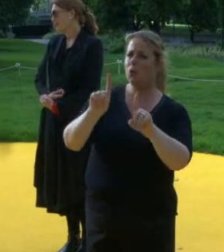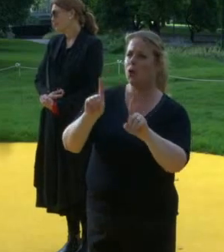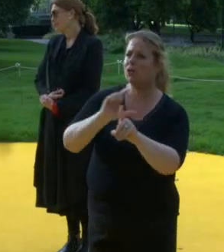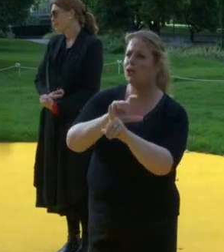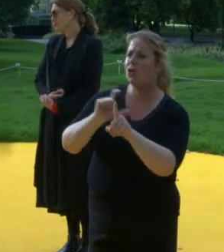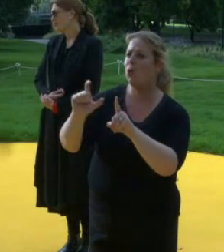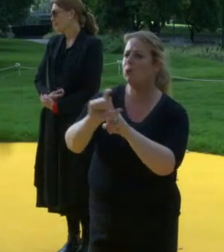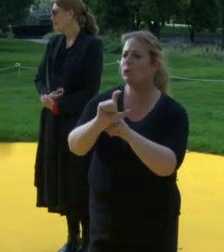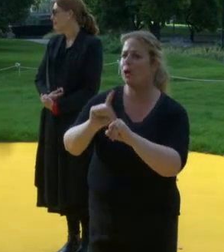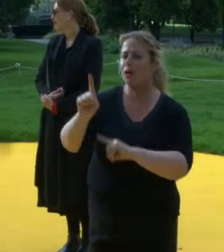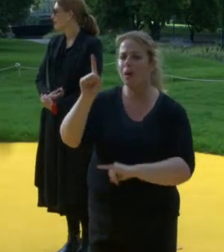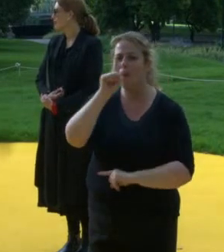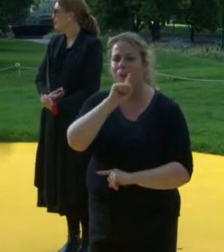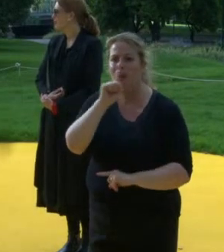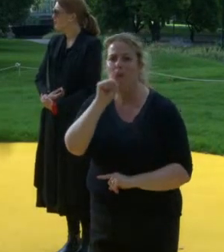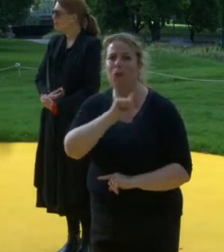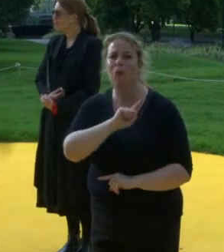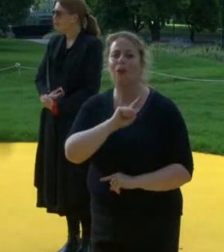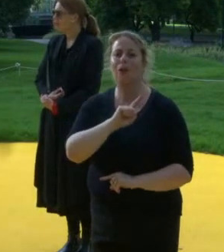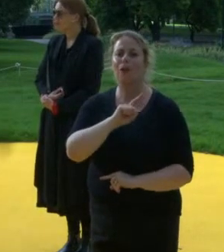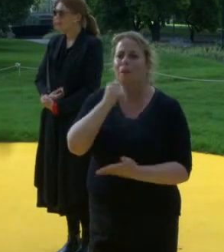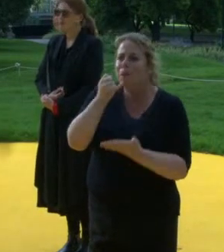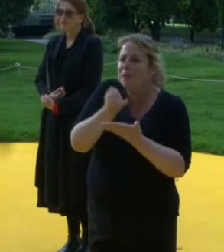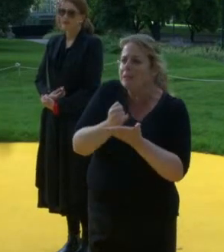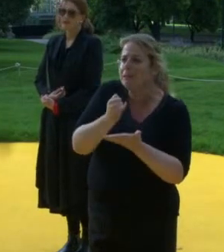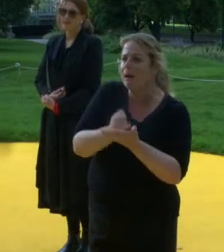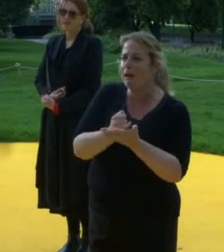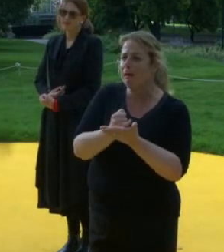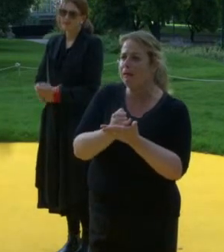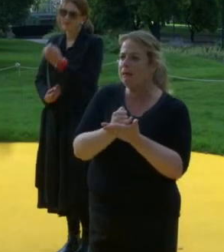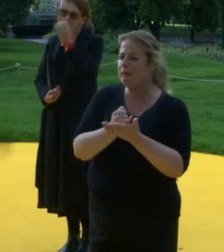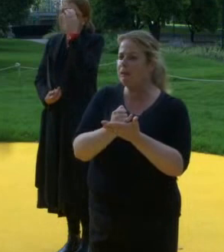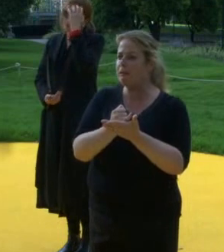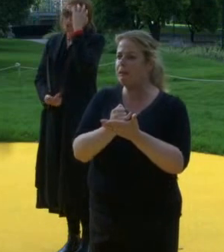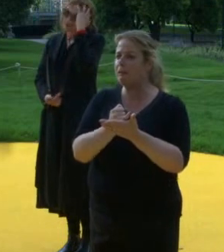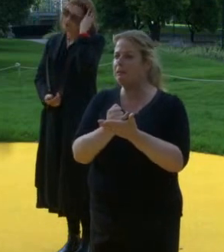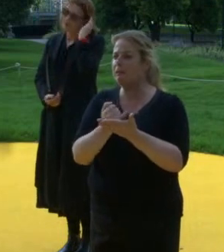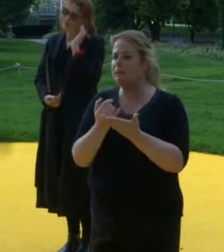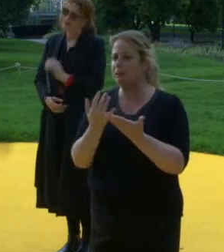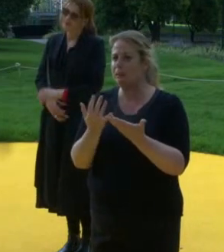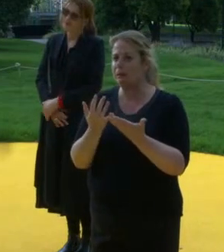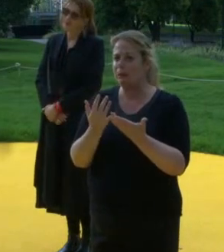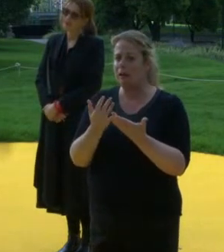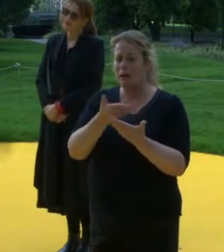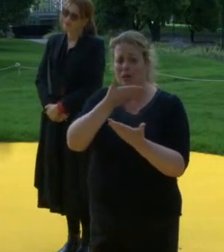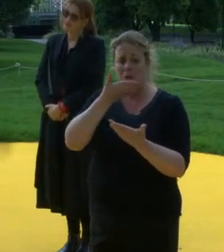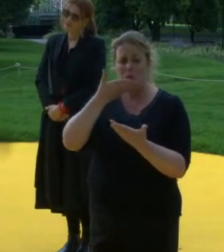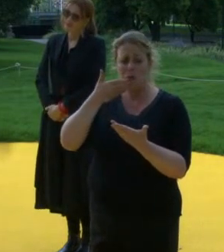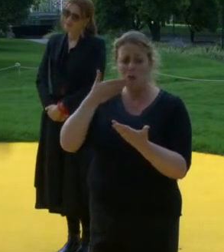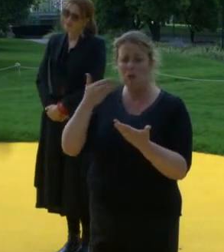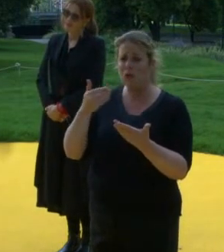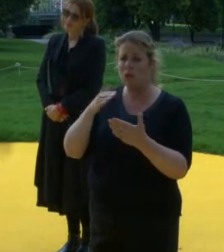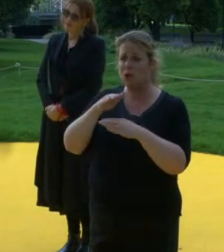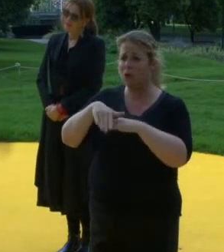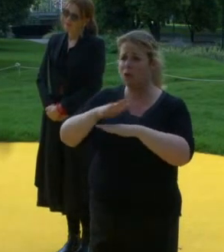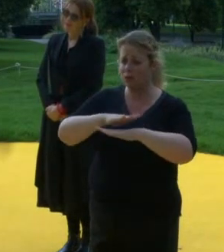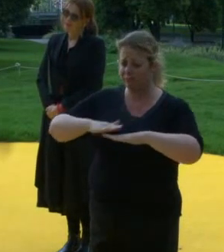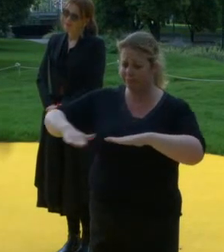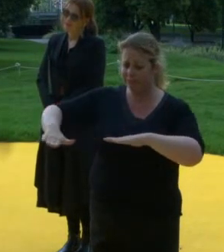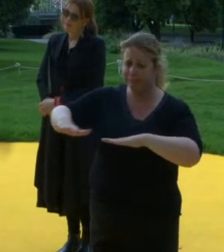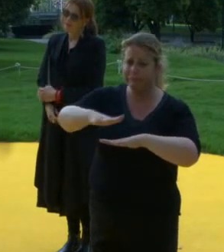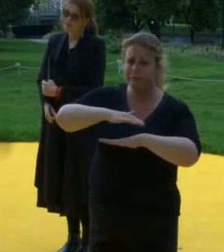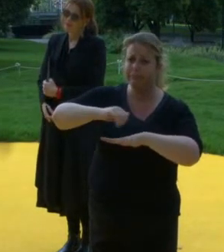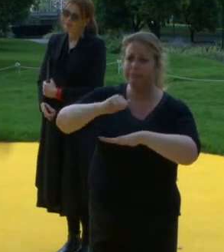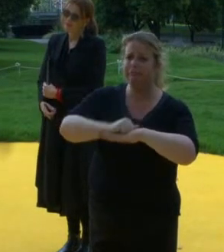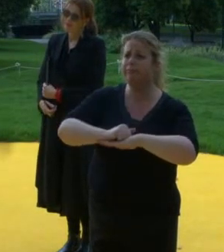our people and our mistakes and the terrible beauty of this land. I